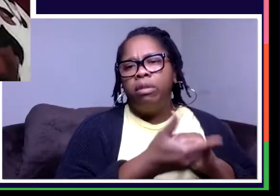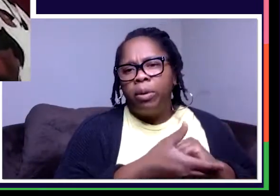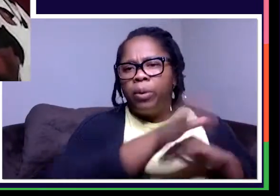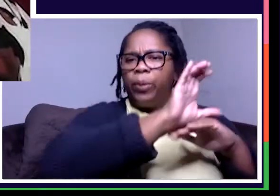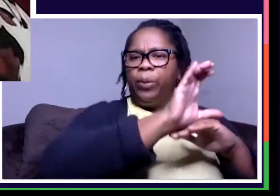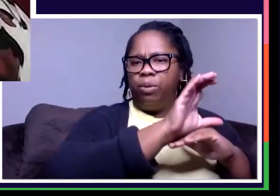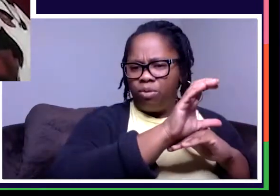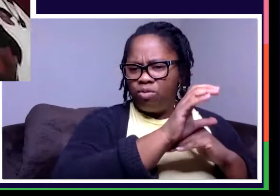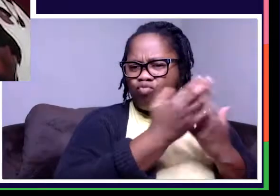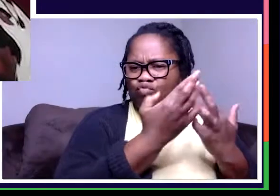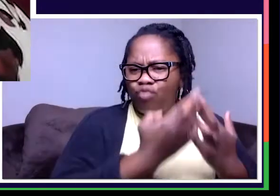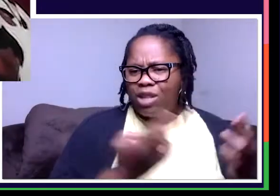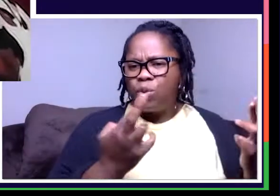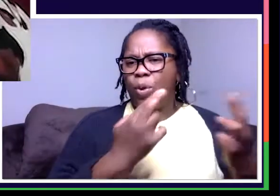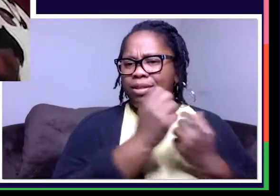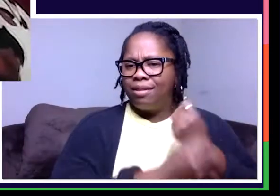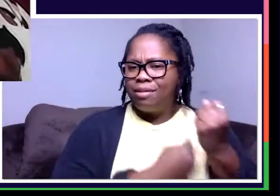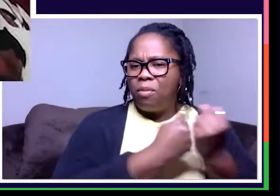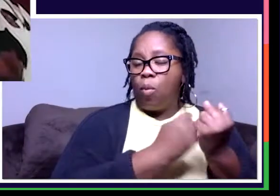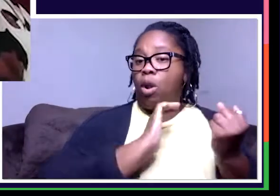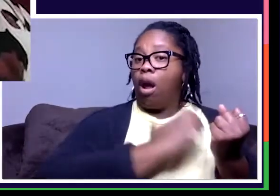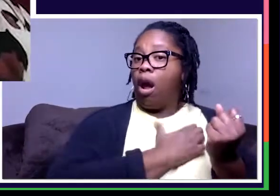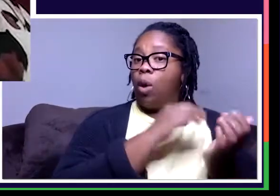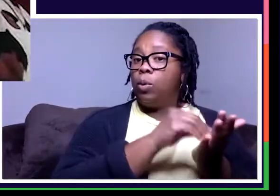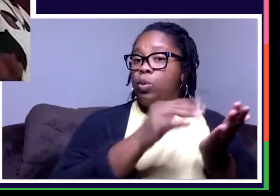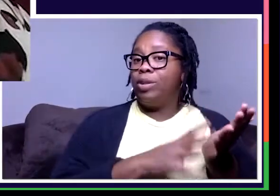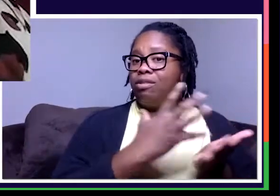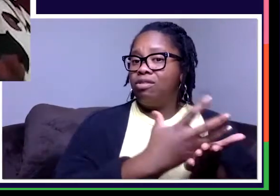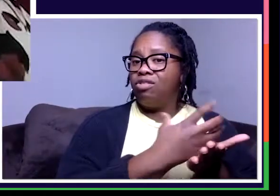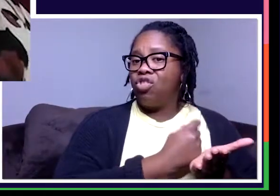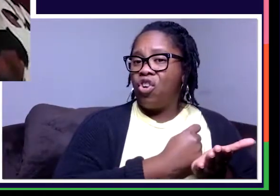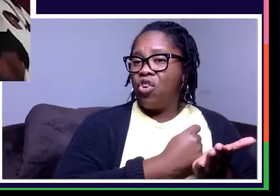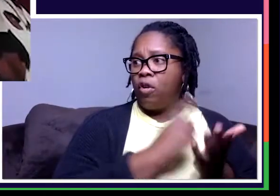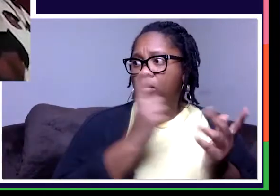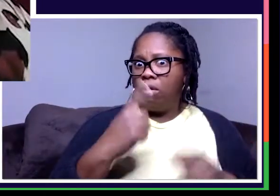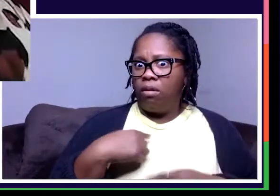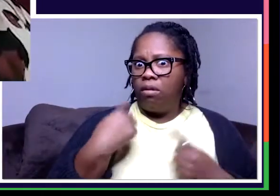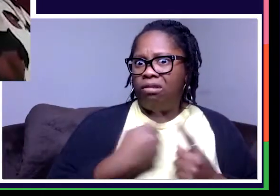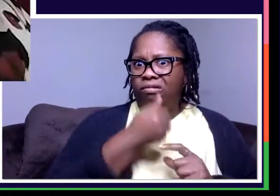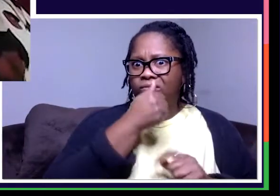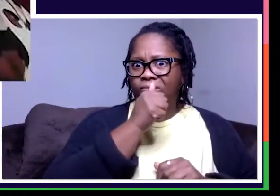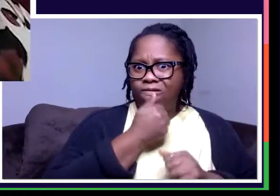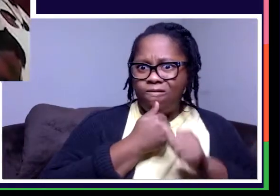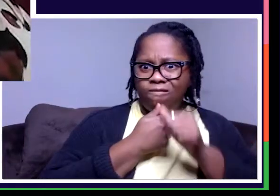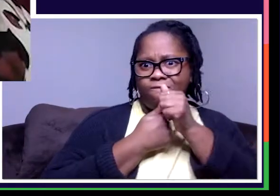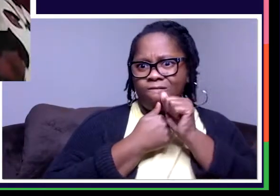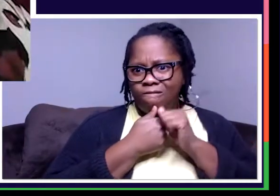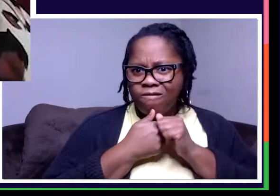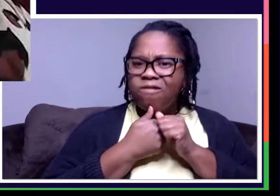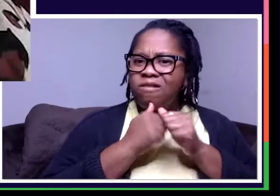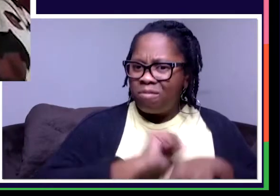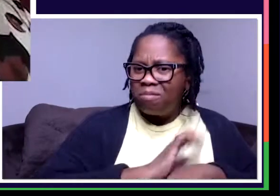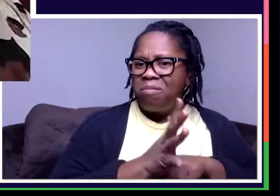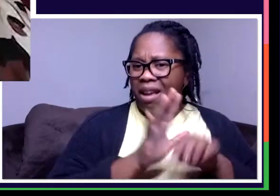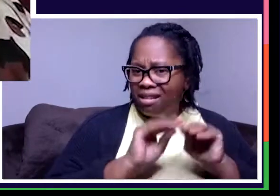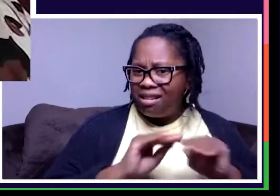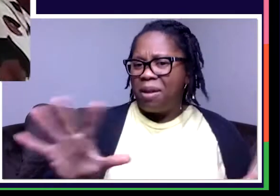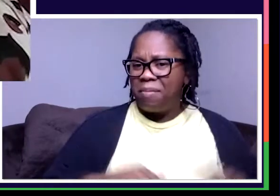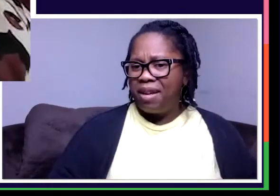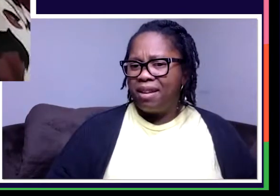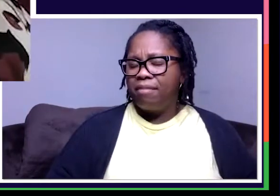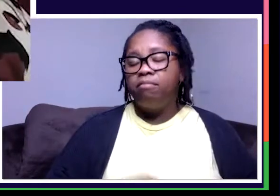protocols and the enriched resources and support our students deserve after suffering through